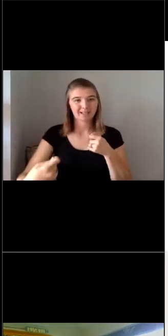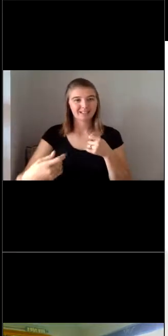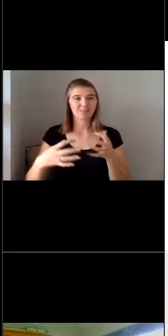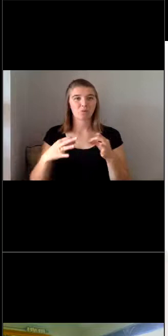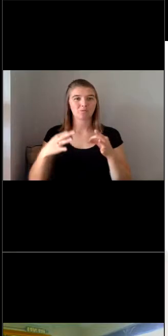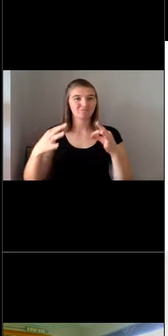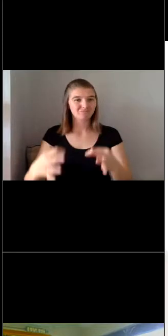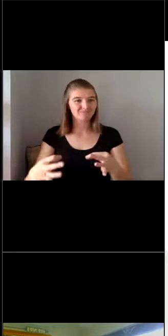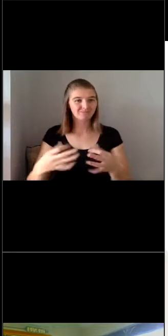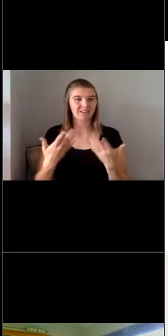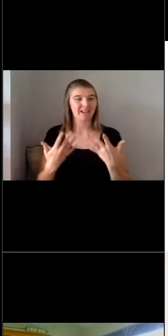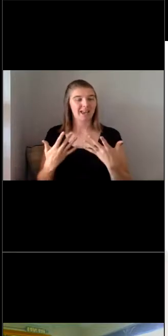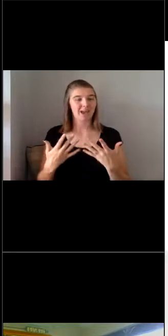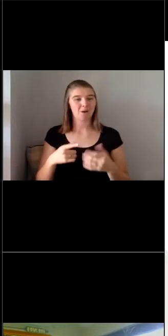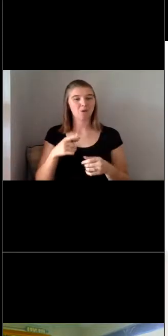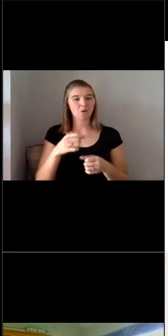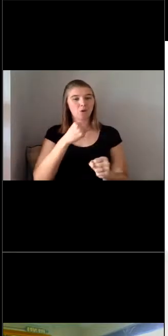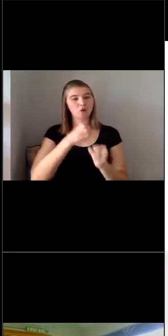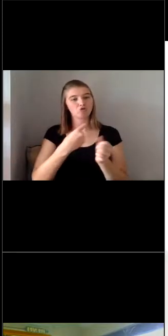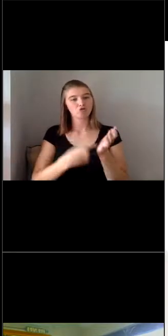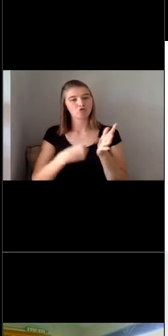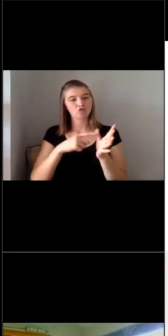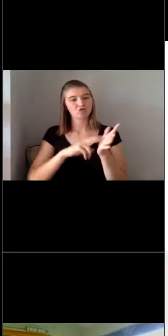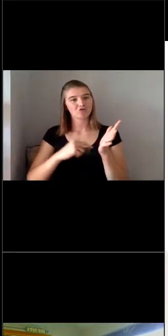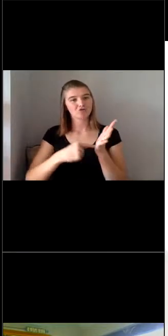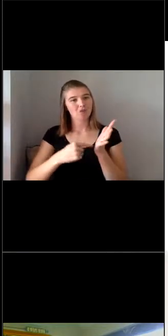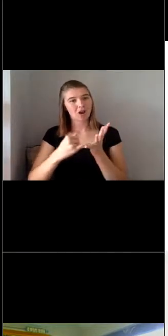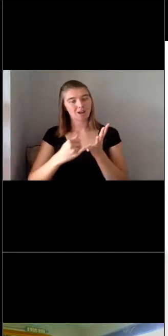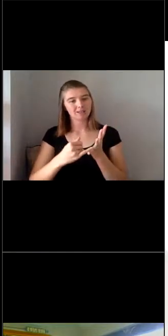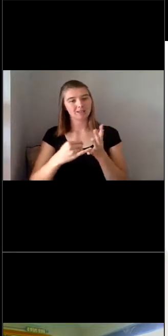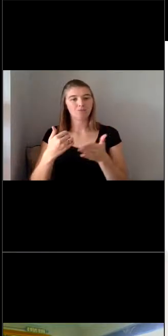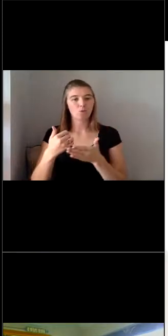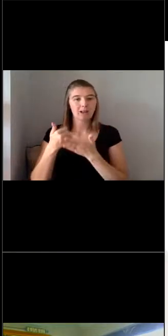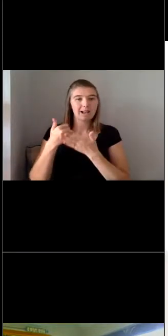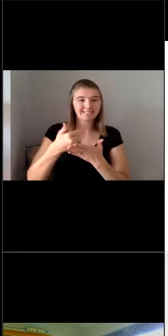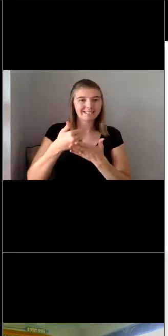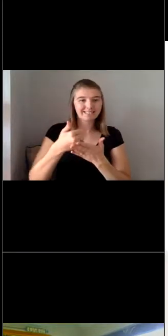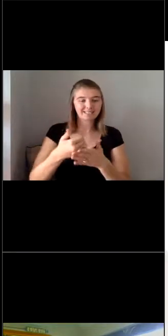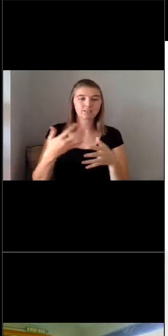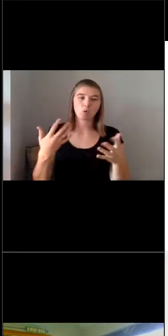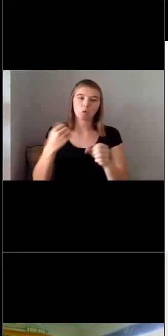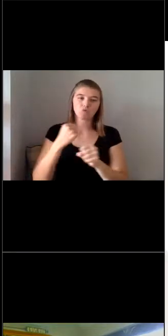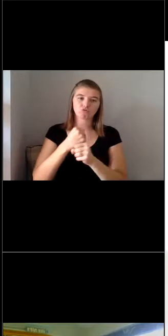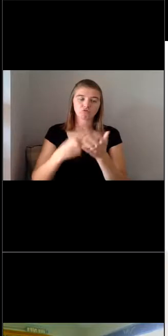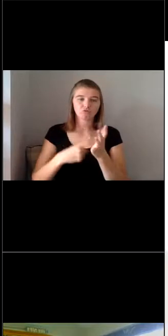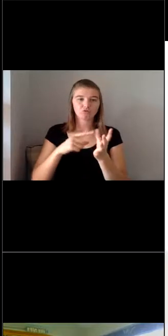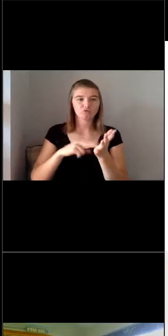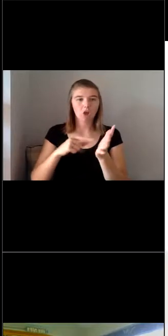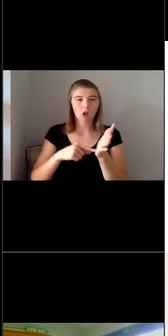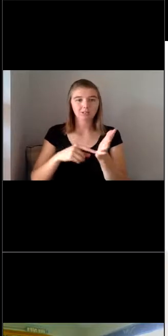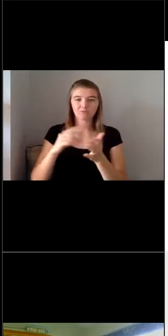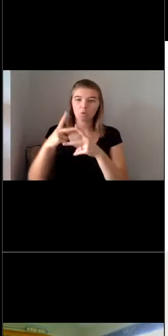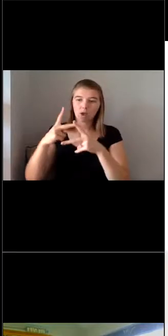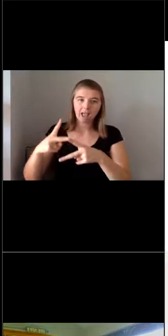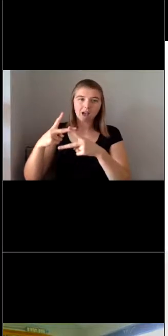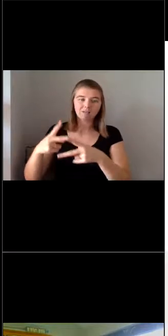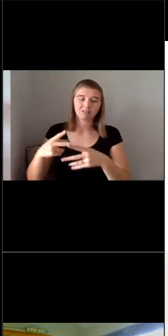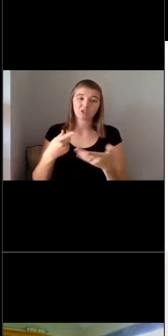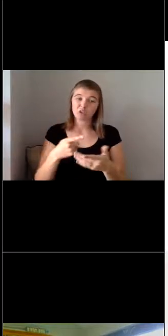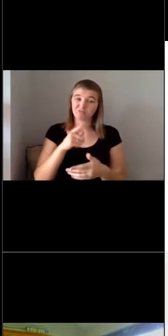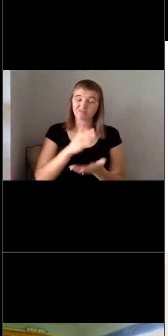recently. So the grants for carers and the assistance grants, they are schemes that help you to cover the cost of different things.